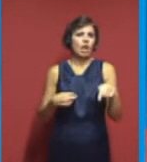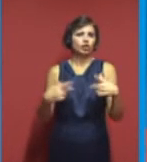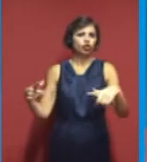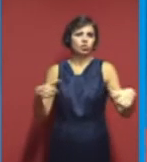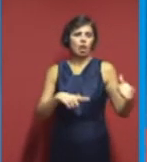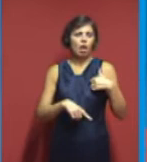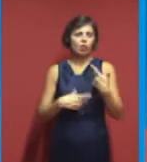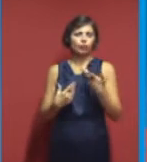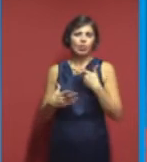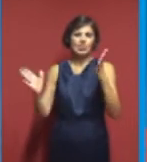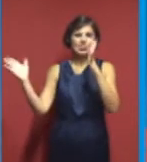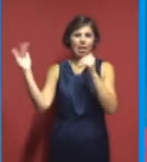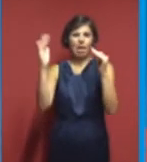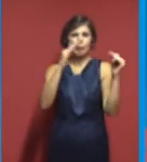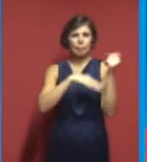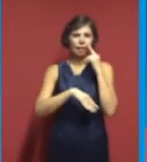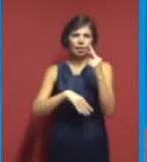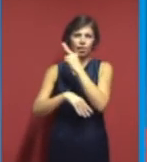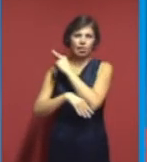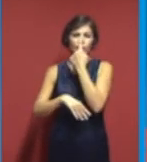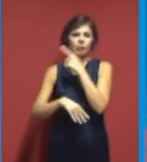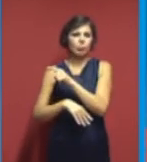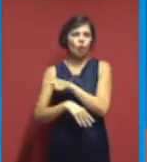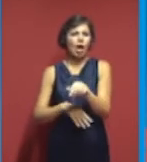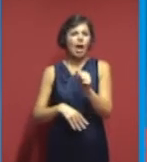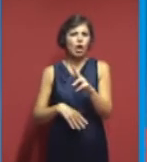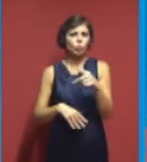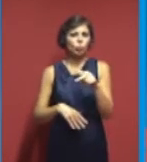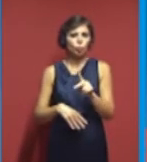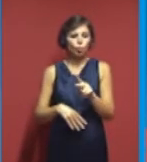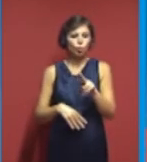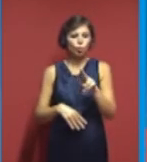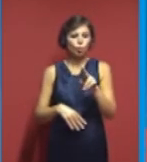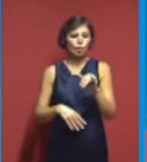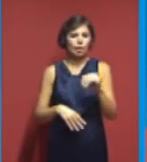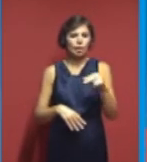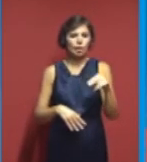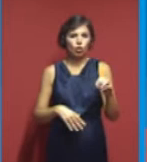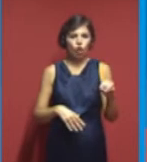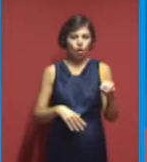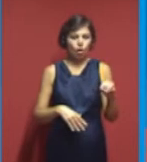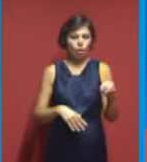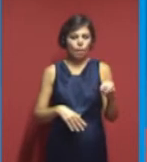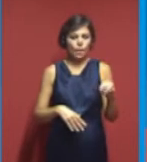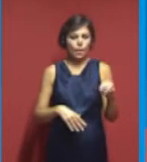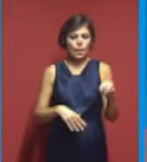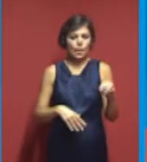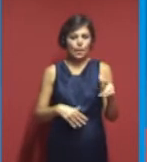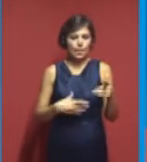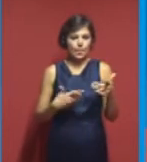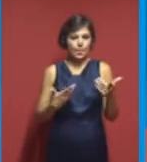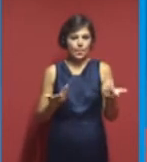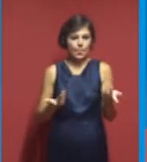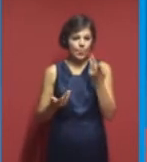on Arduino, but we wanted to take it further, and we did like a standalone board, still compatible with Arduino. We went with this